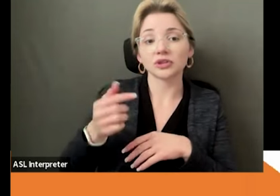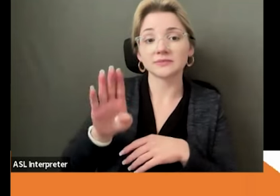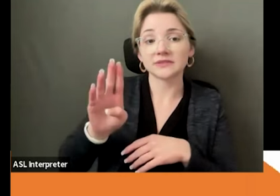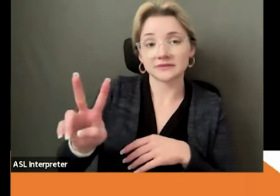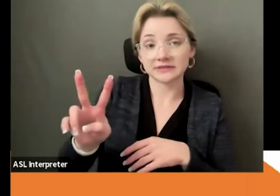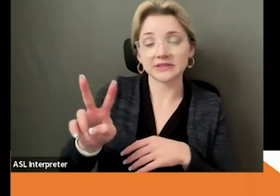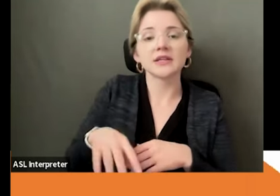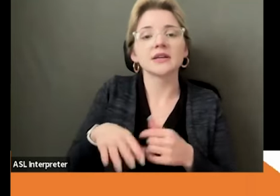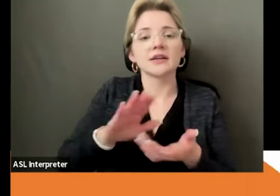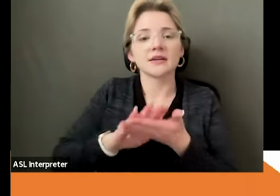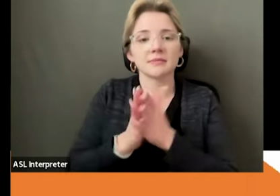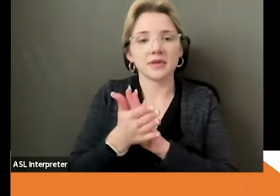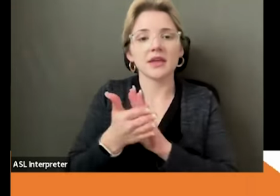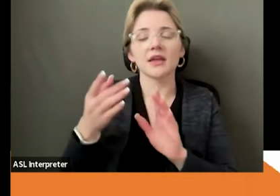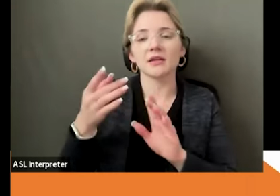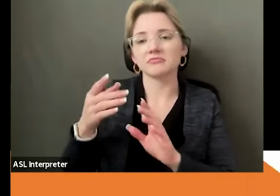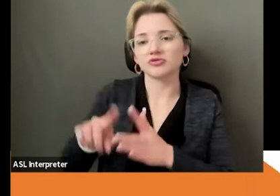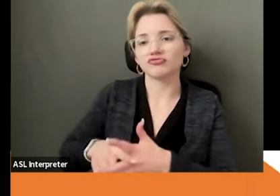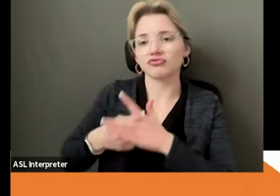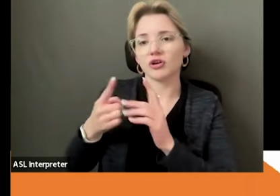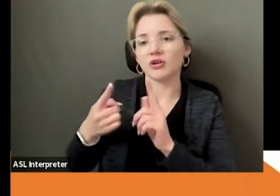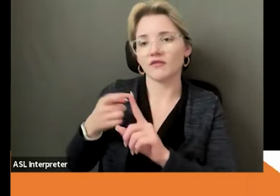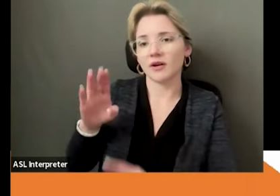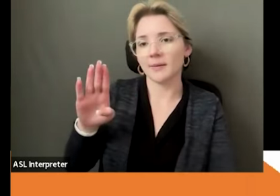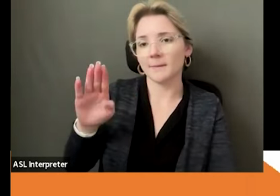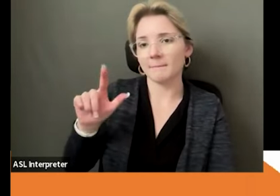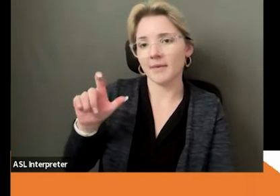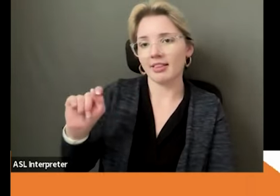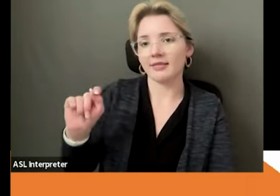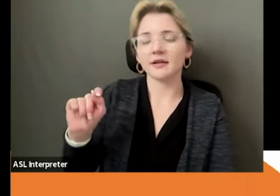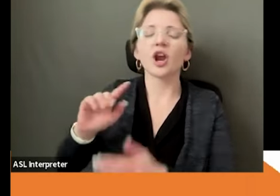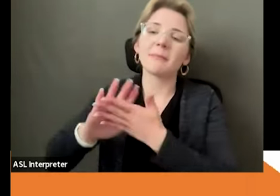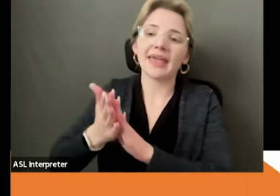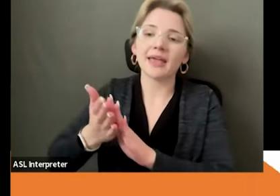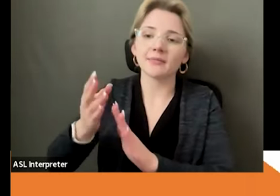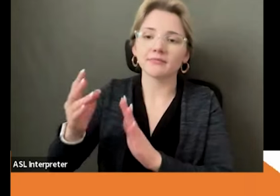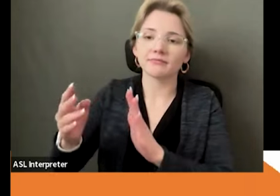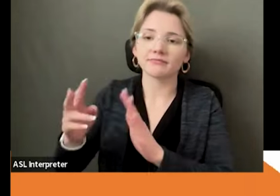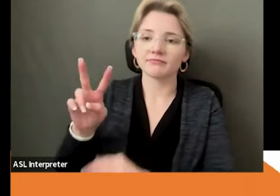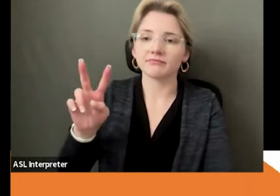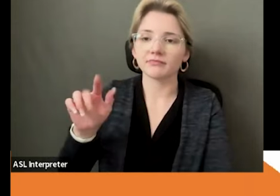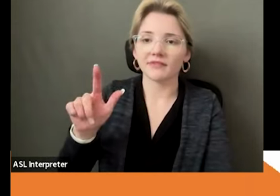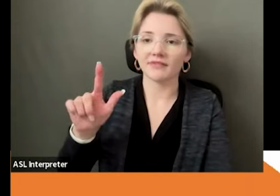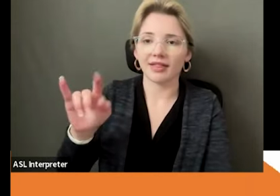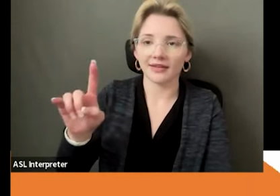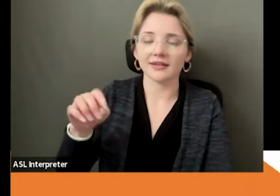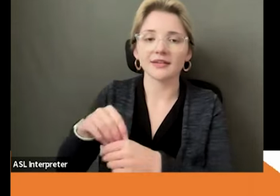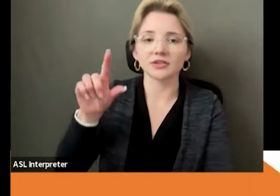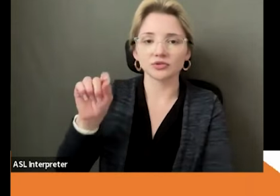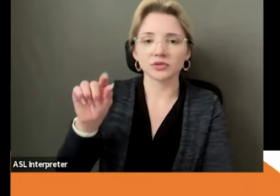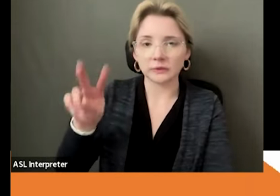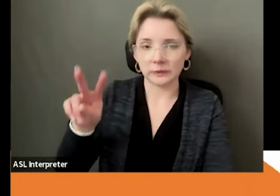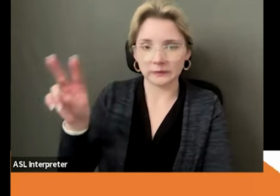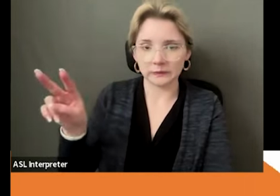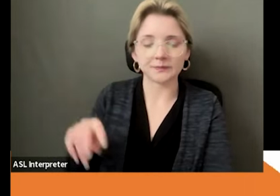VAWA 2022 reauthorization. We are going to talk a little bit about the history of VAWA and give you some context. It's also in the slides,